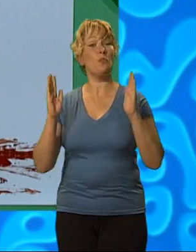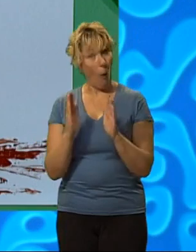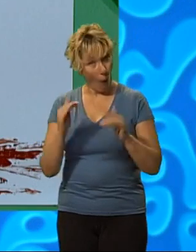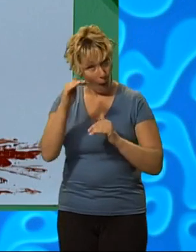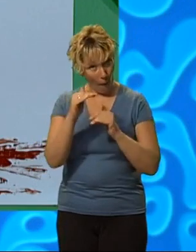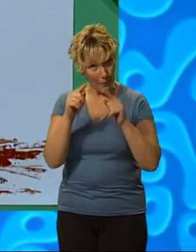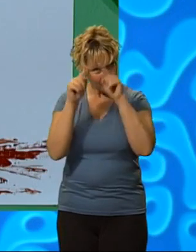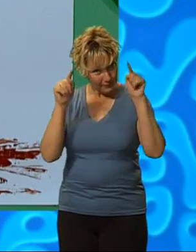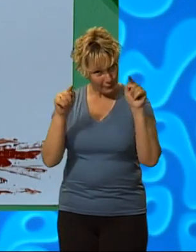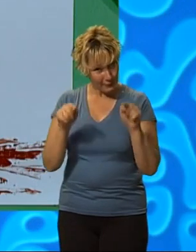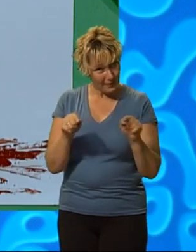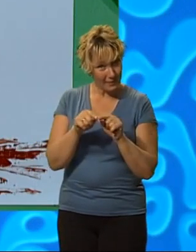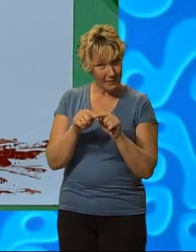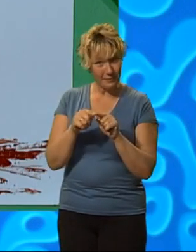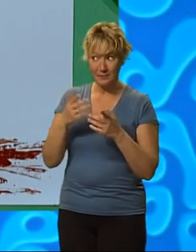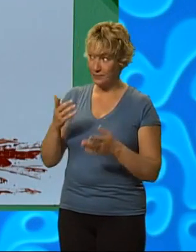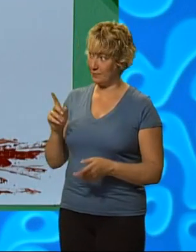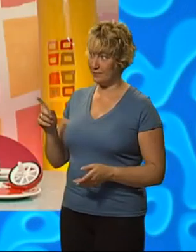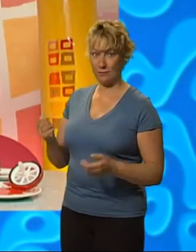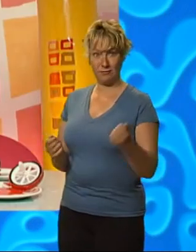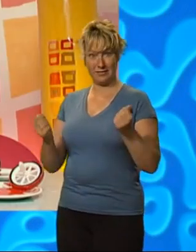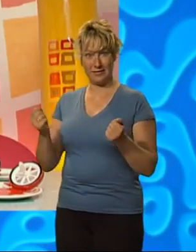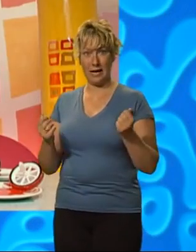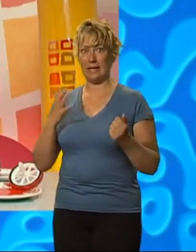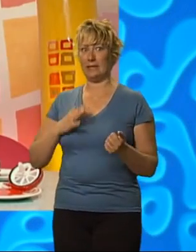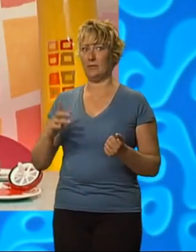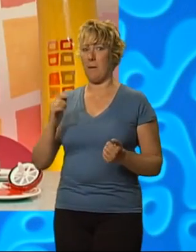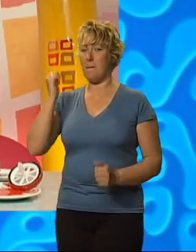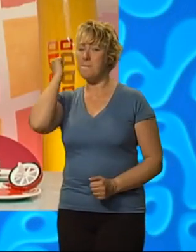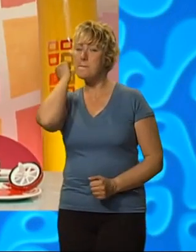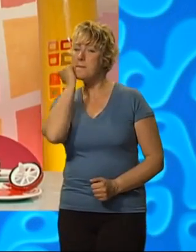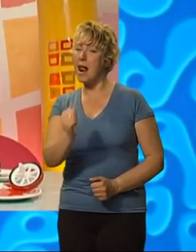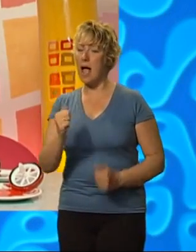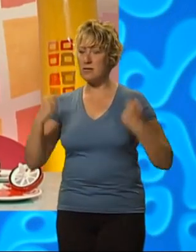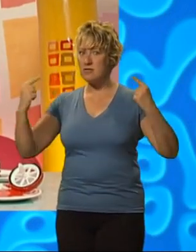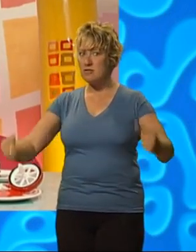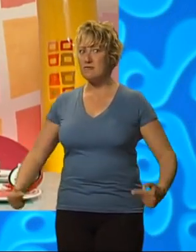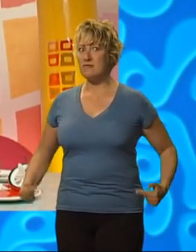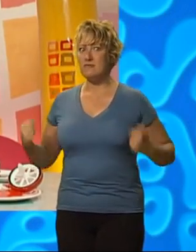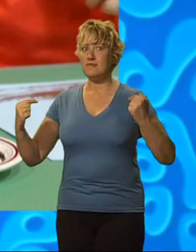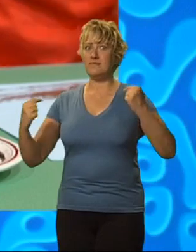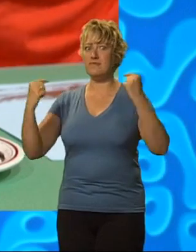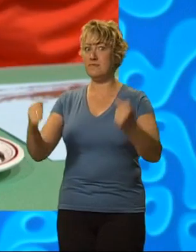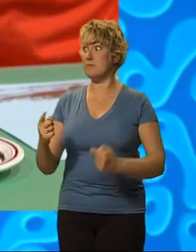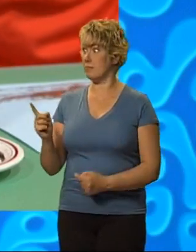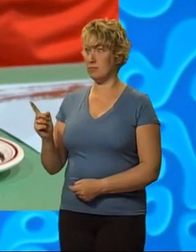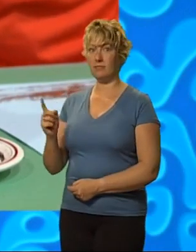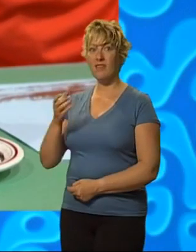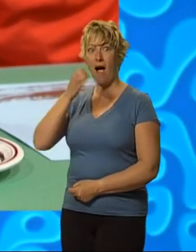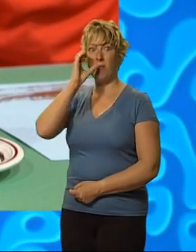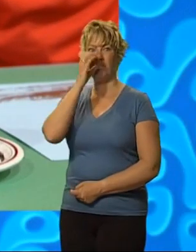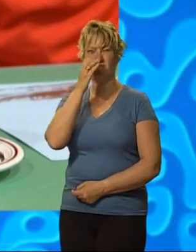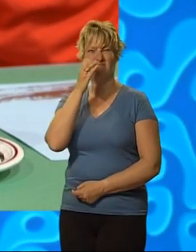Small picture. Now we've got our tractor, we've got our field. We need some big black tyres. So there's an old cup. All you have to